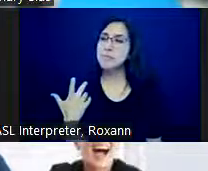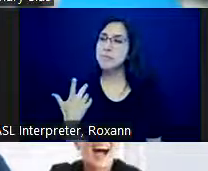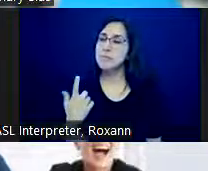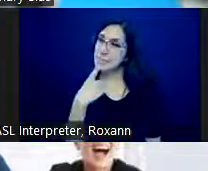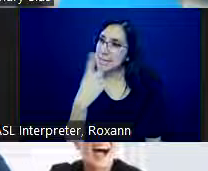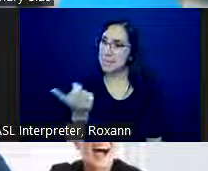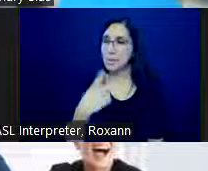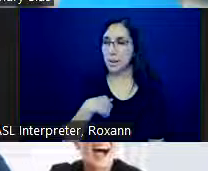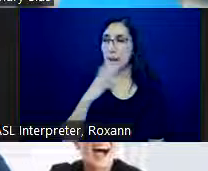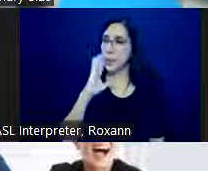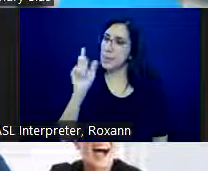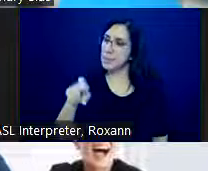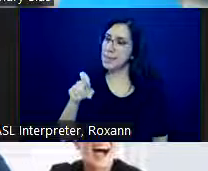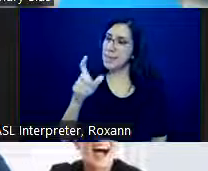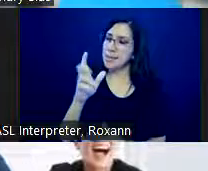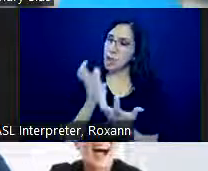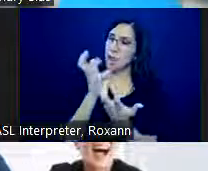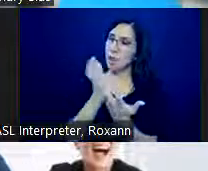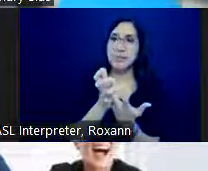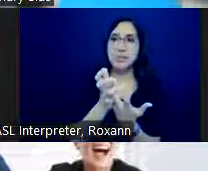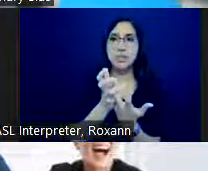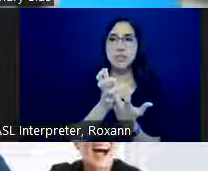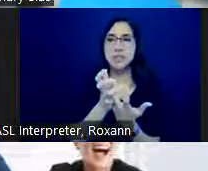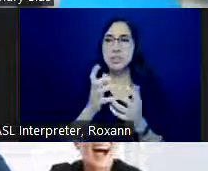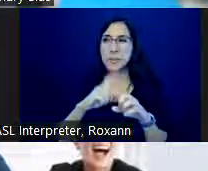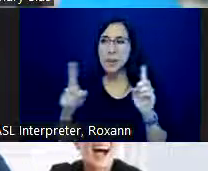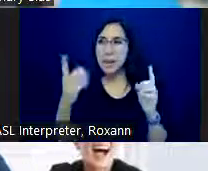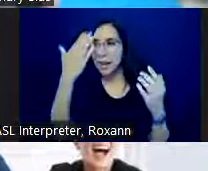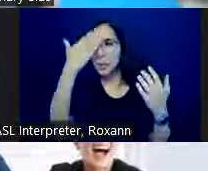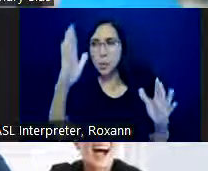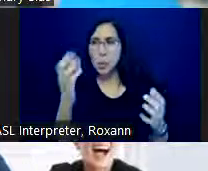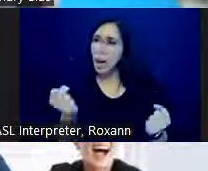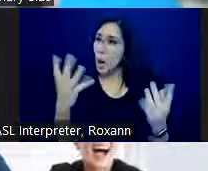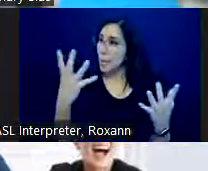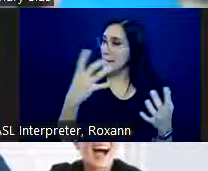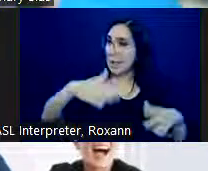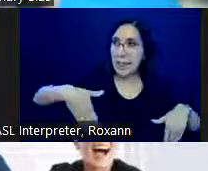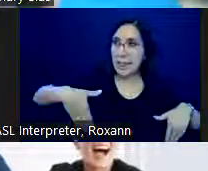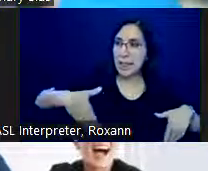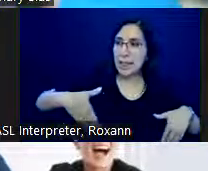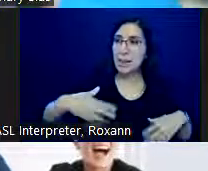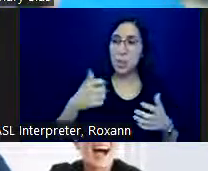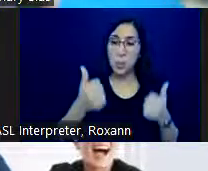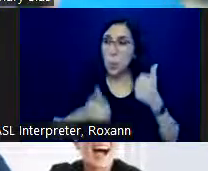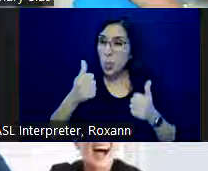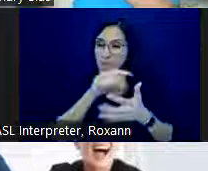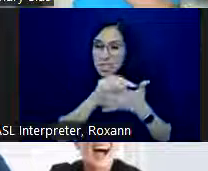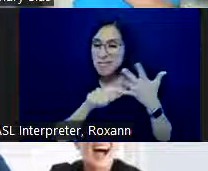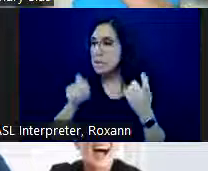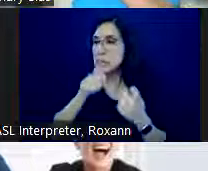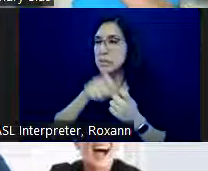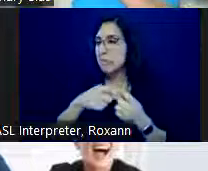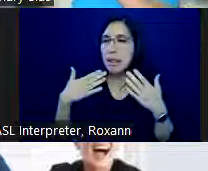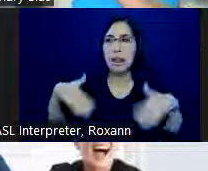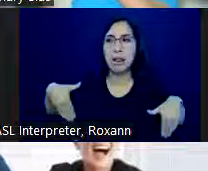to need some accommodations. I'm not sure how many yet. I'm not sure which ones yet. But as I work